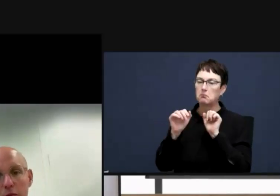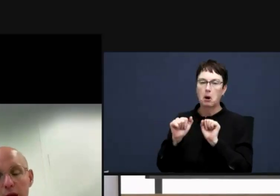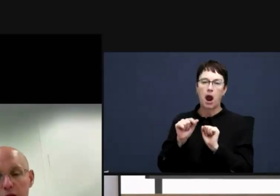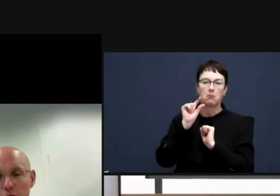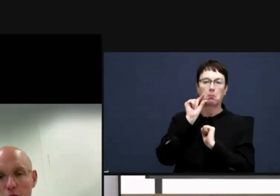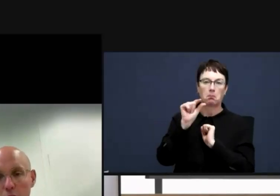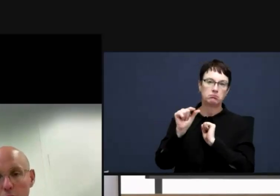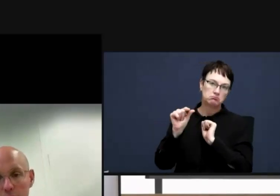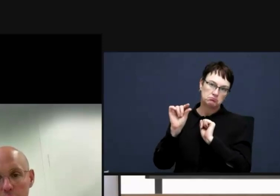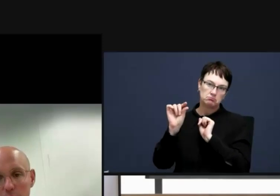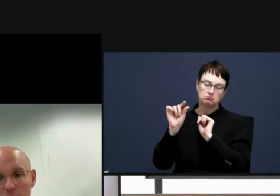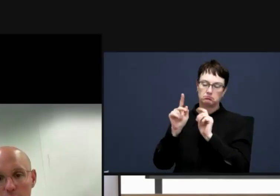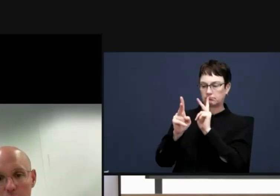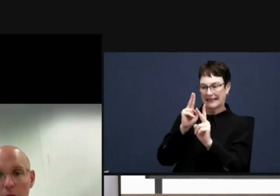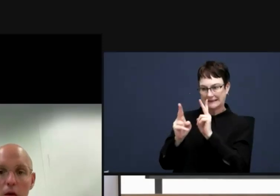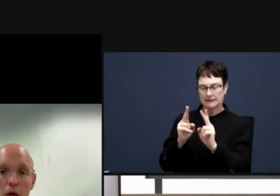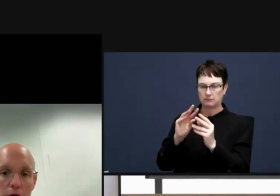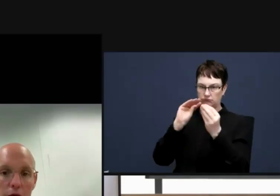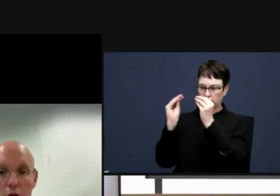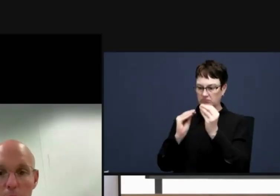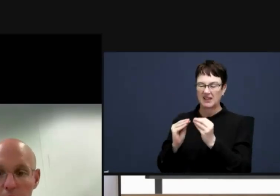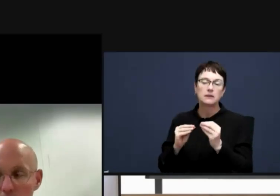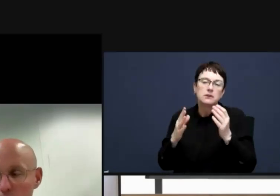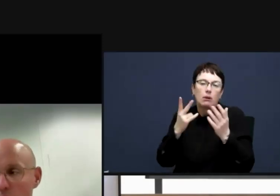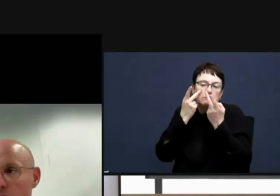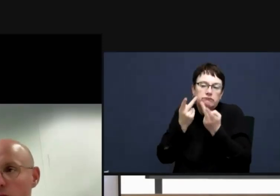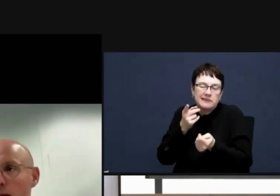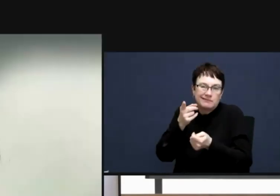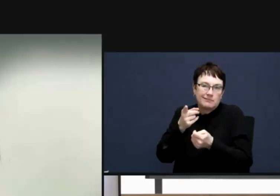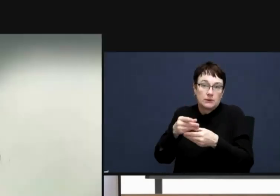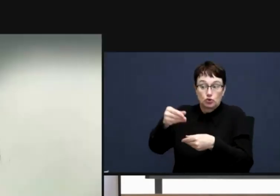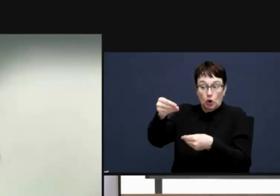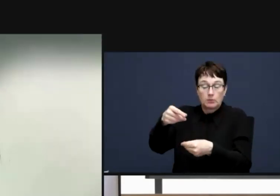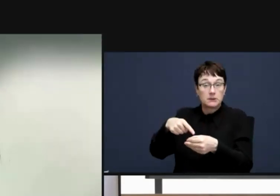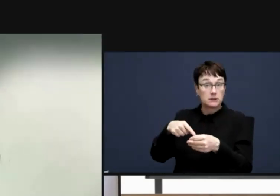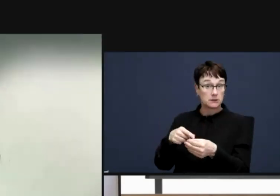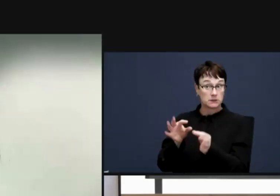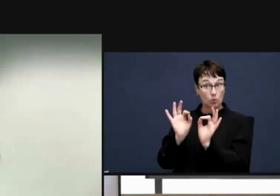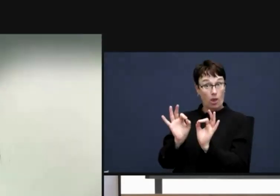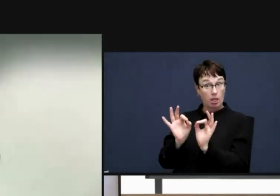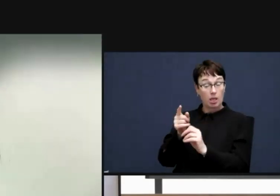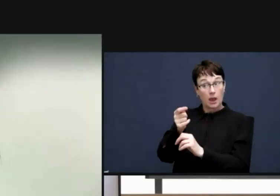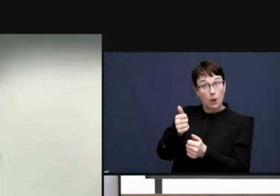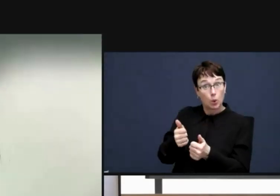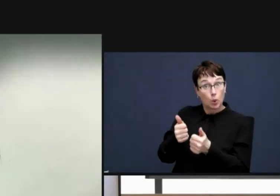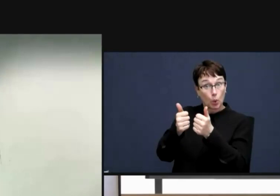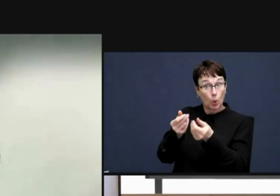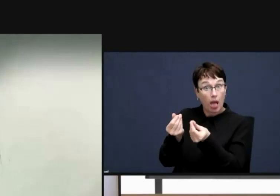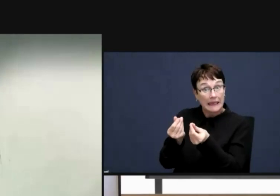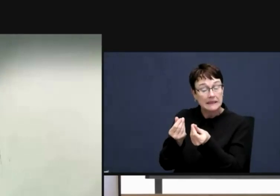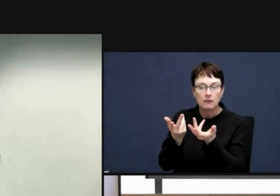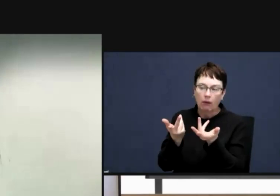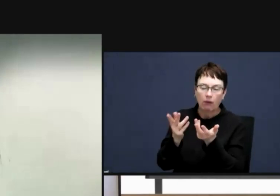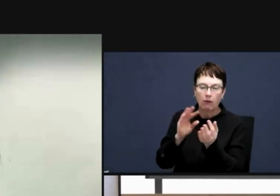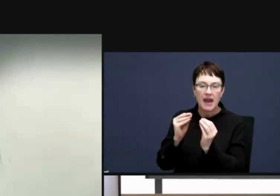should be done based on the quality of the document itself. So there's an API you can use,